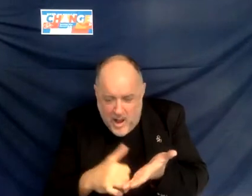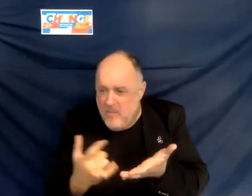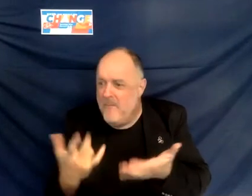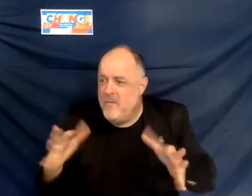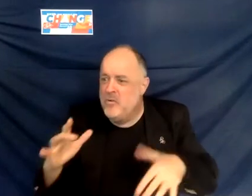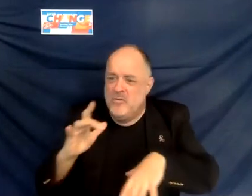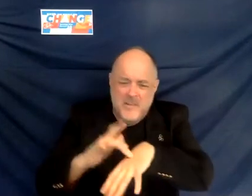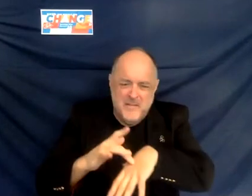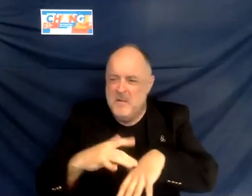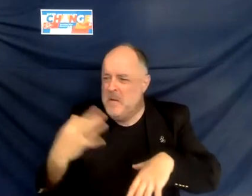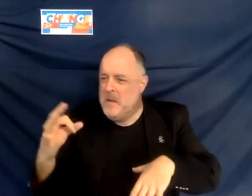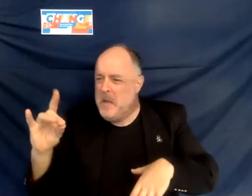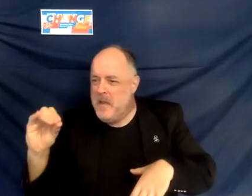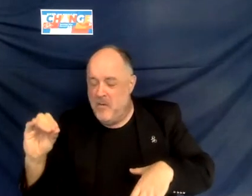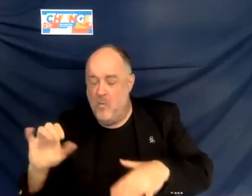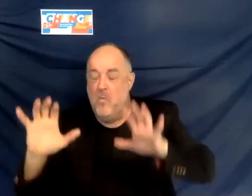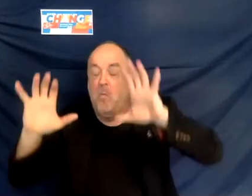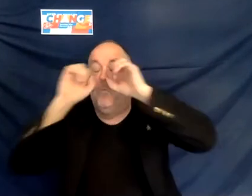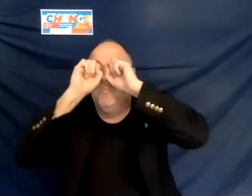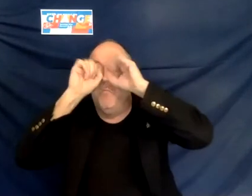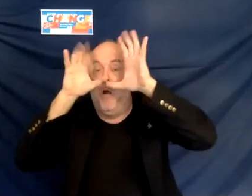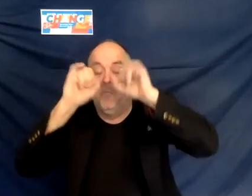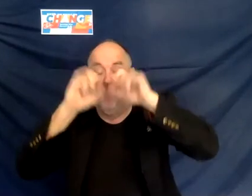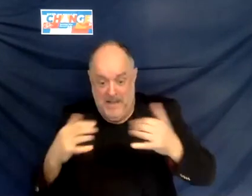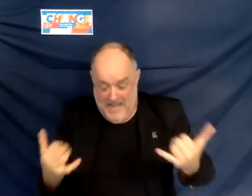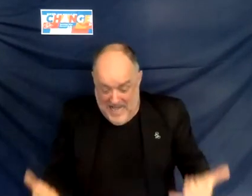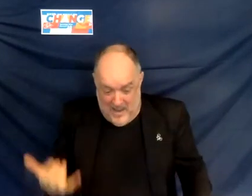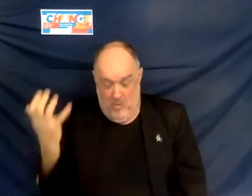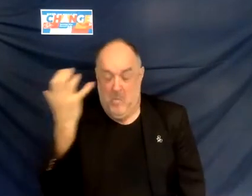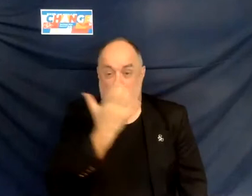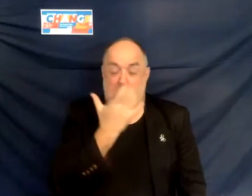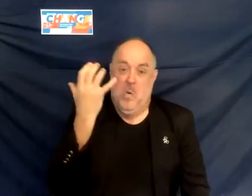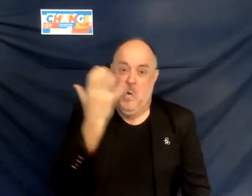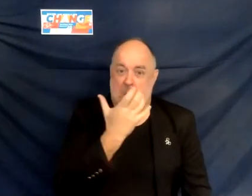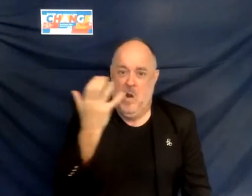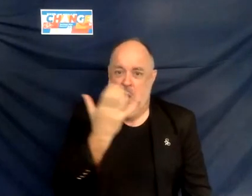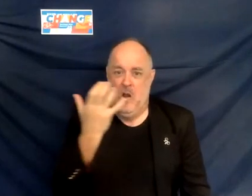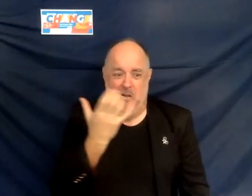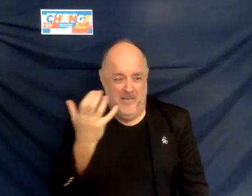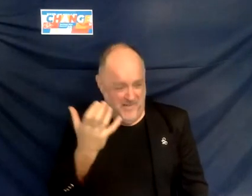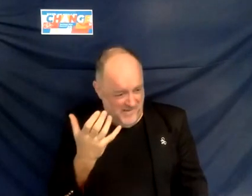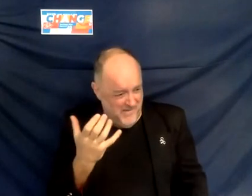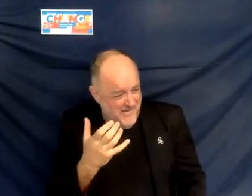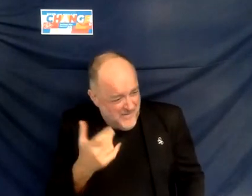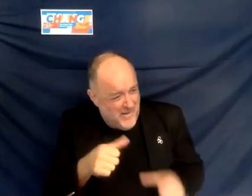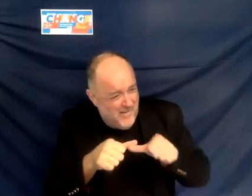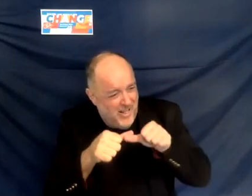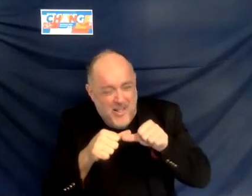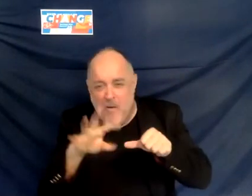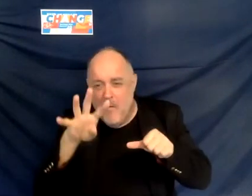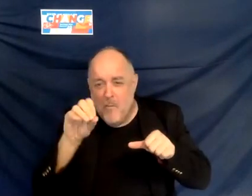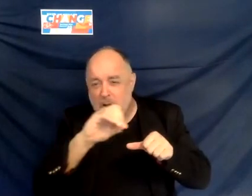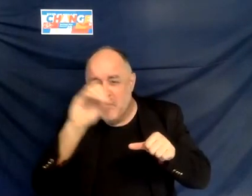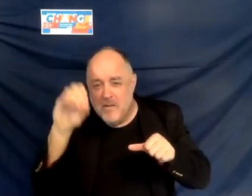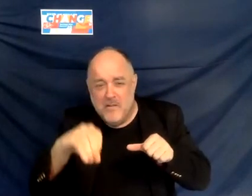work that was done even back then. But the plan now is to maintain 40% mode share for bikes in Delft,